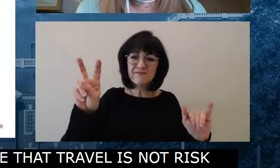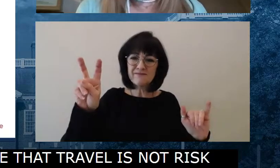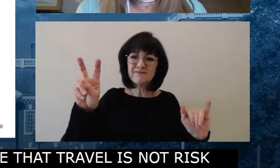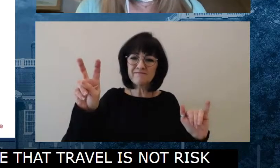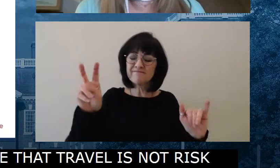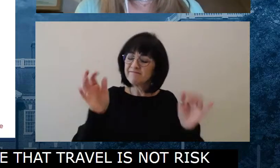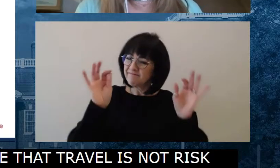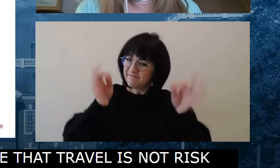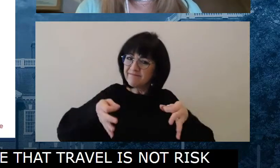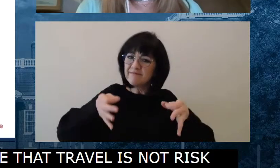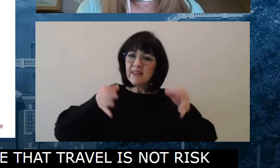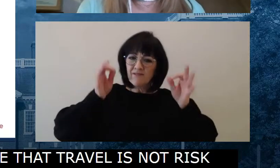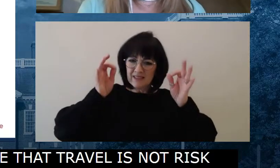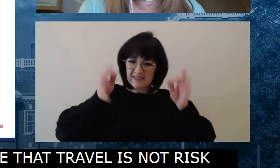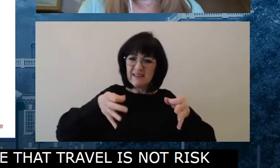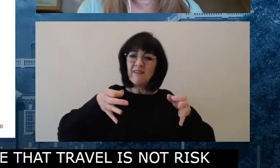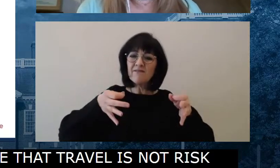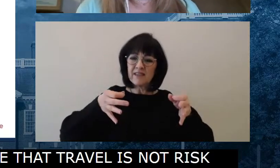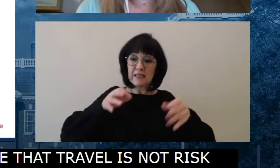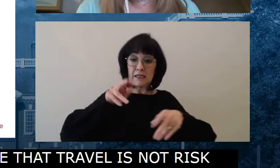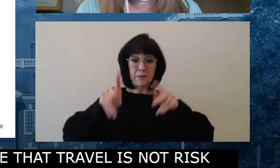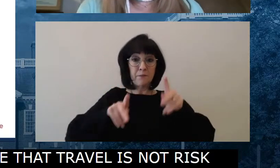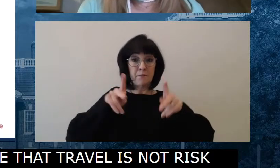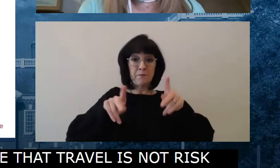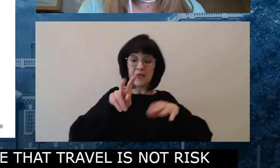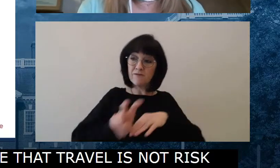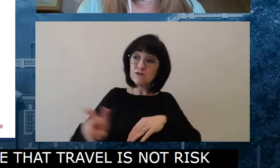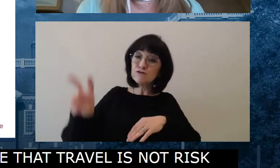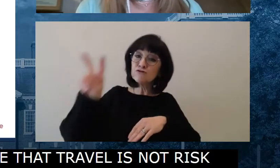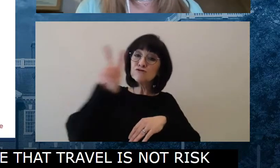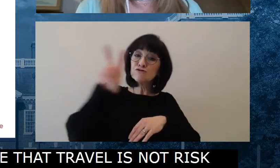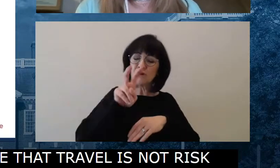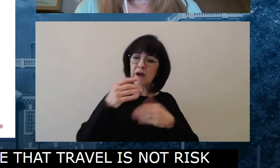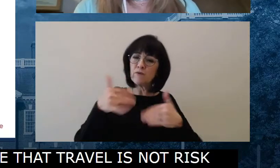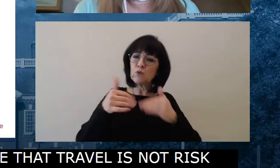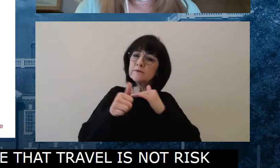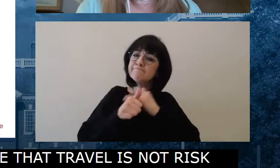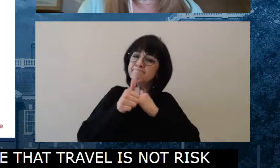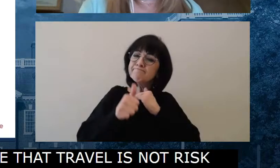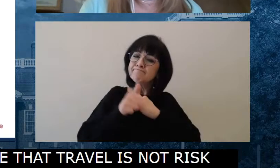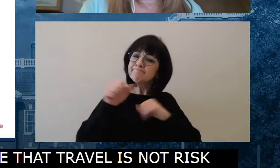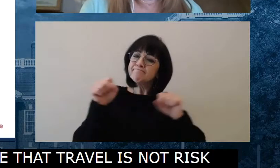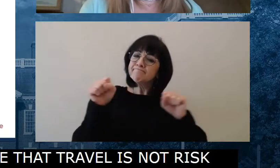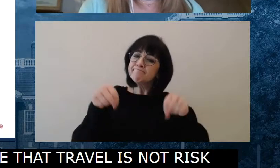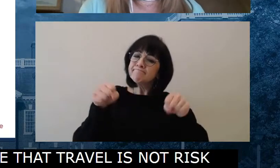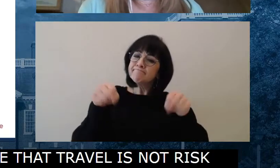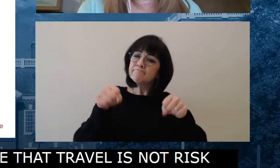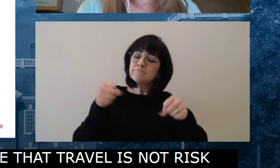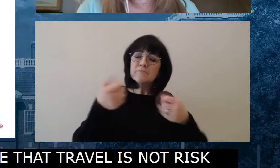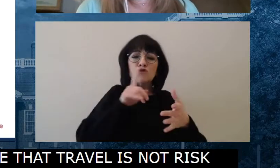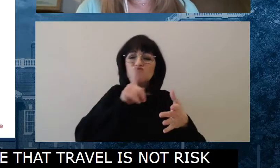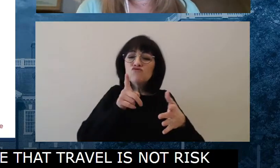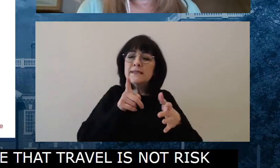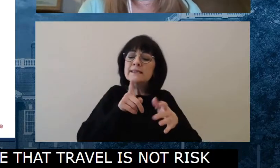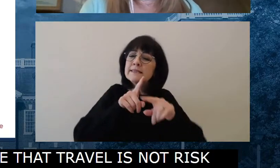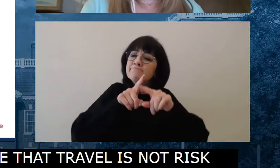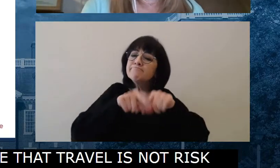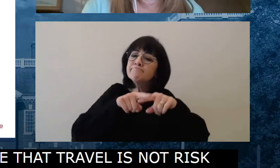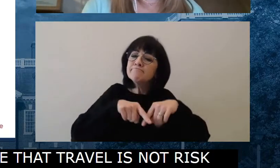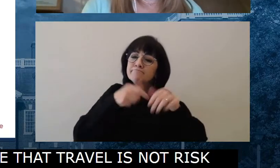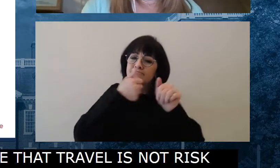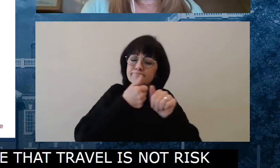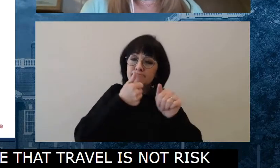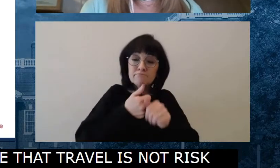absolutely risks for travel, and that depends on what people do and how they travel. If you are taking